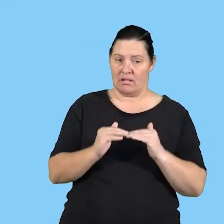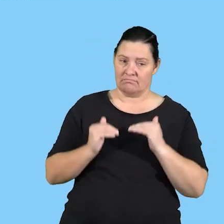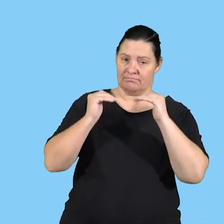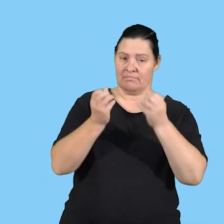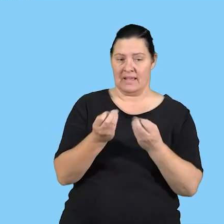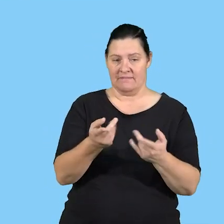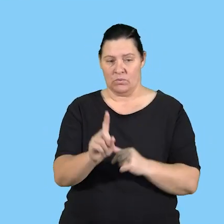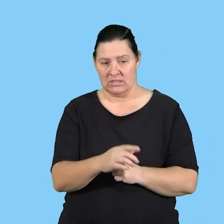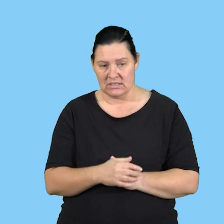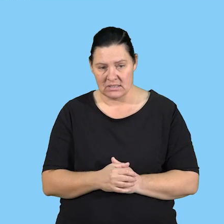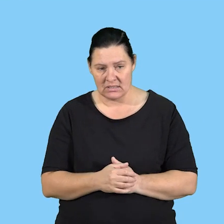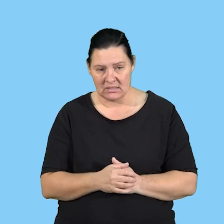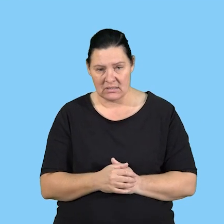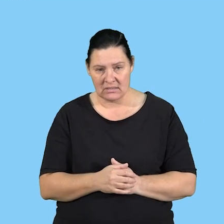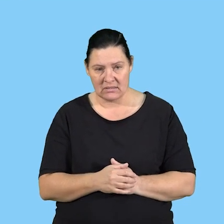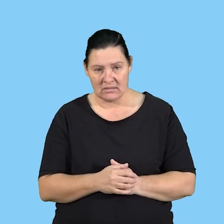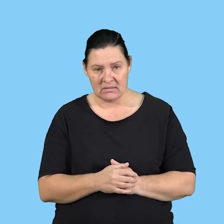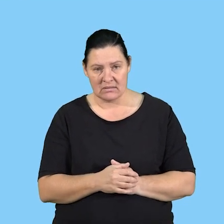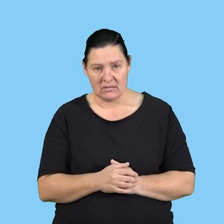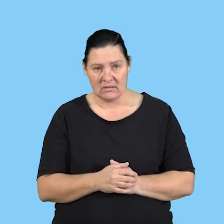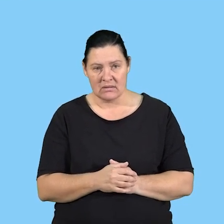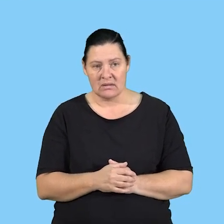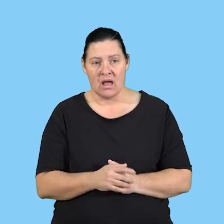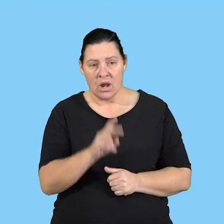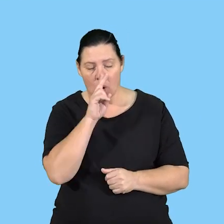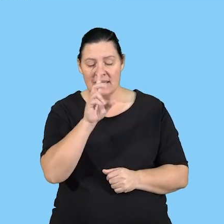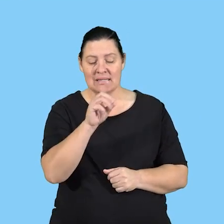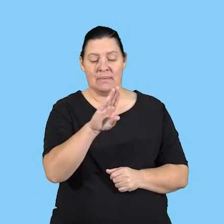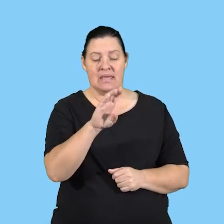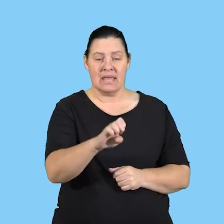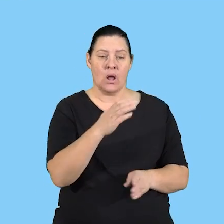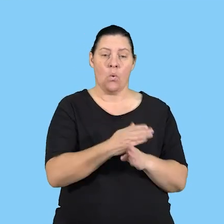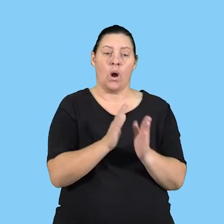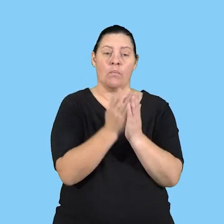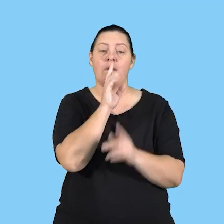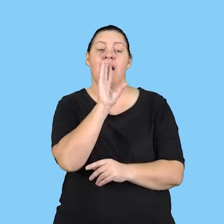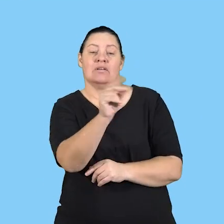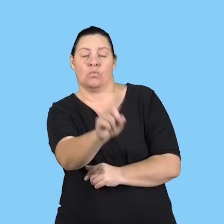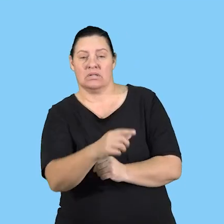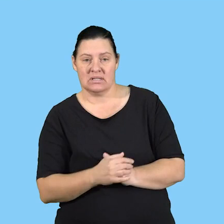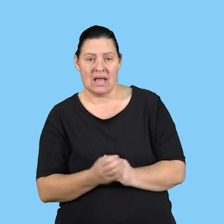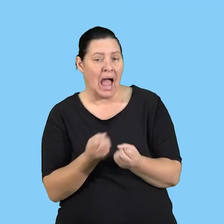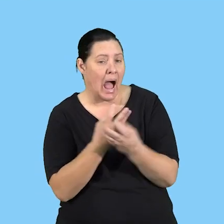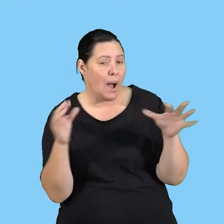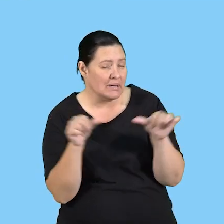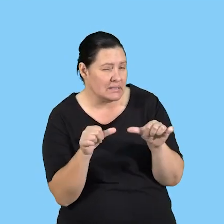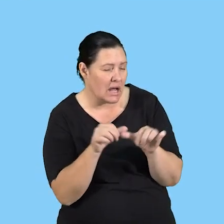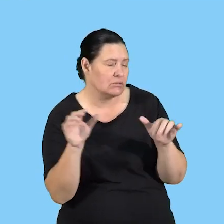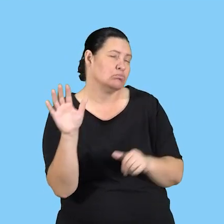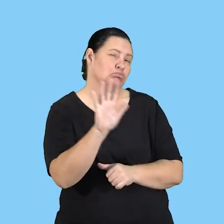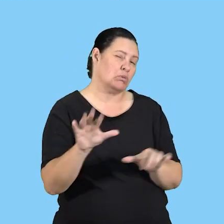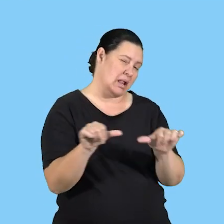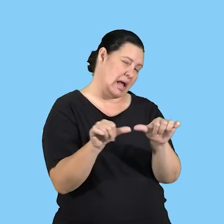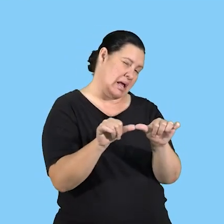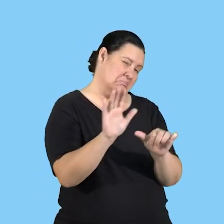okay? Pitched on. And look at what the DBE workbook asks. Estimate how many stars, now